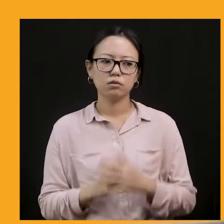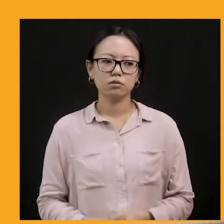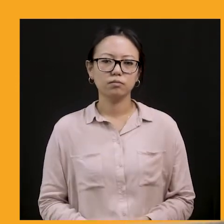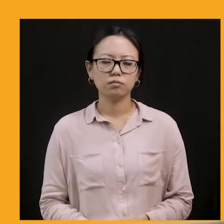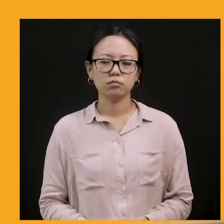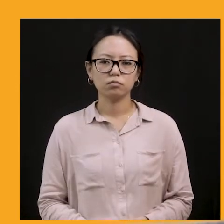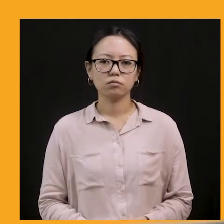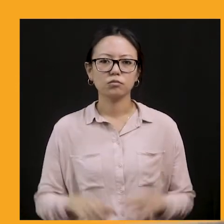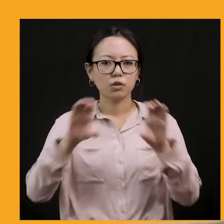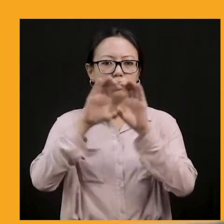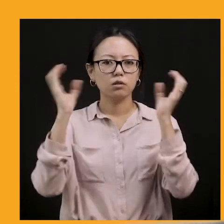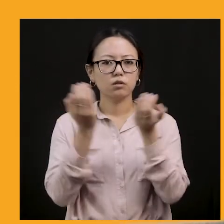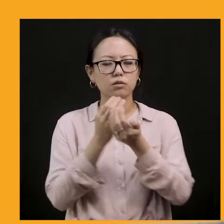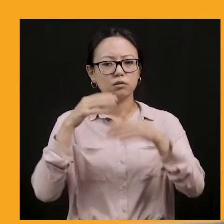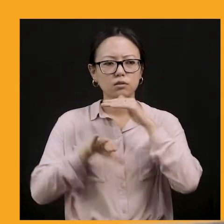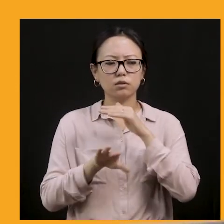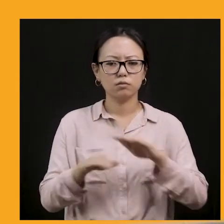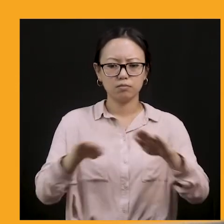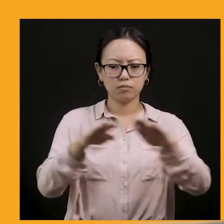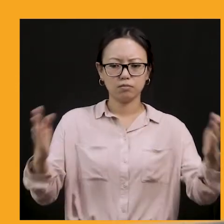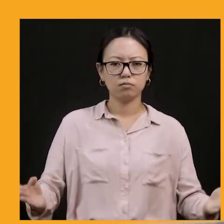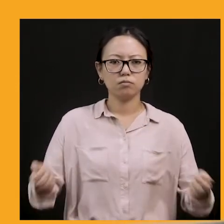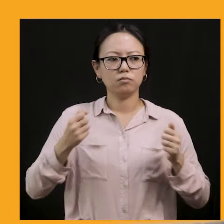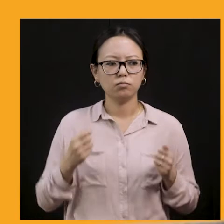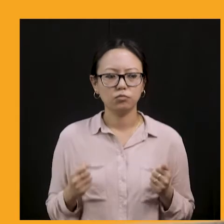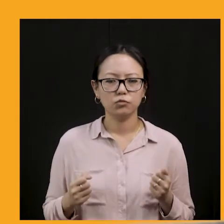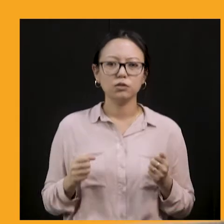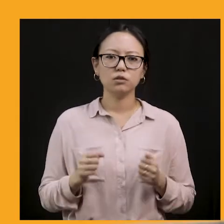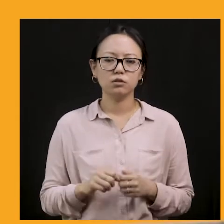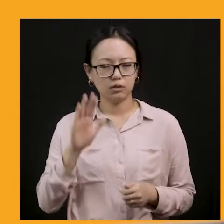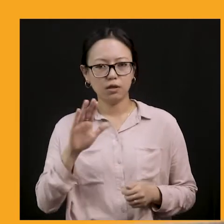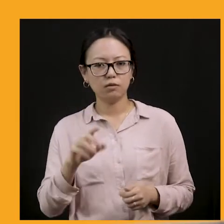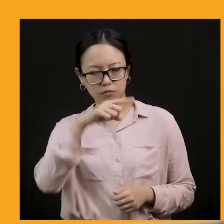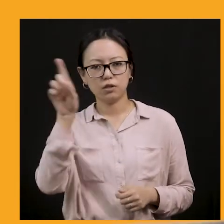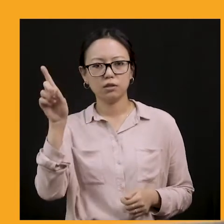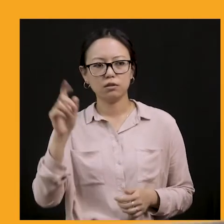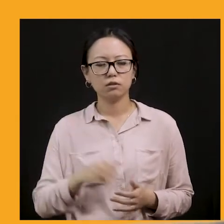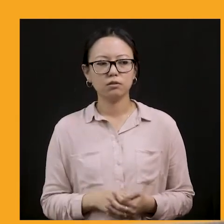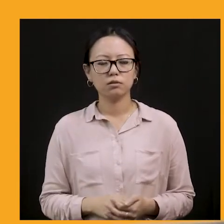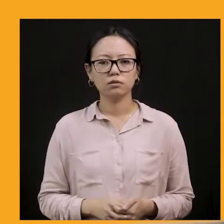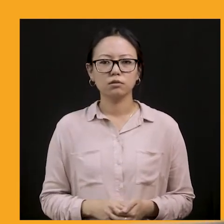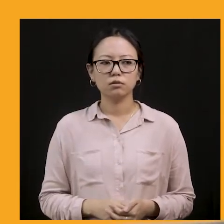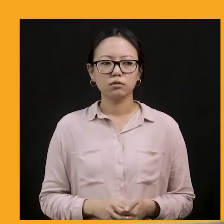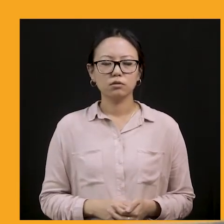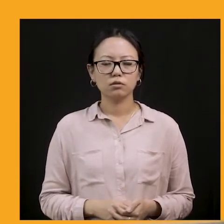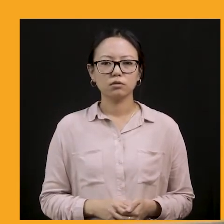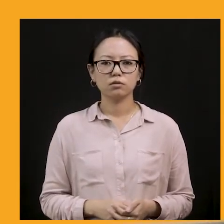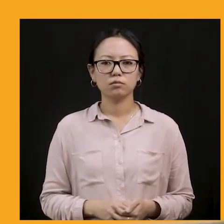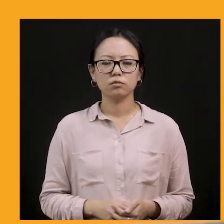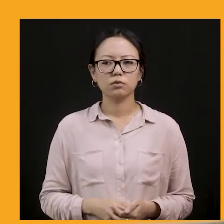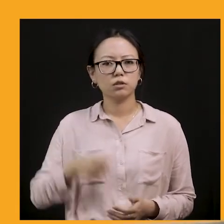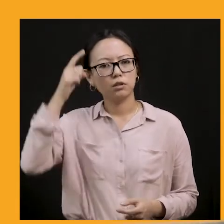we also have table, desks, and chair, right? Inside the classroom, apart